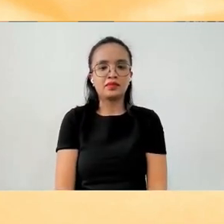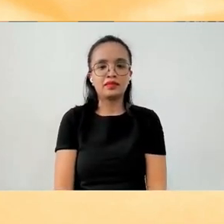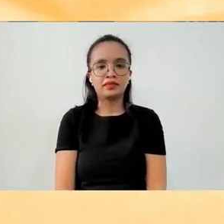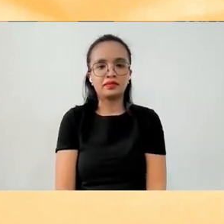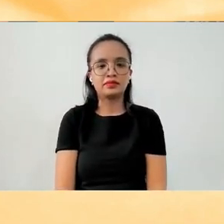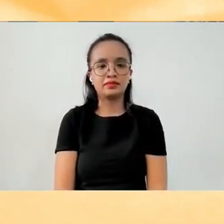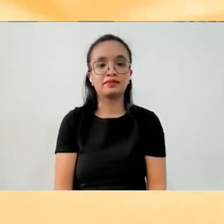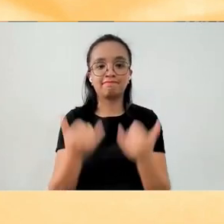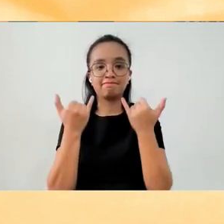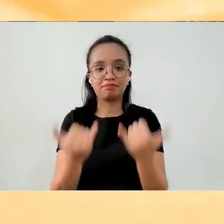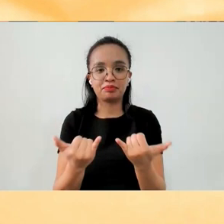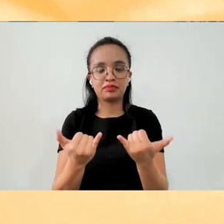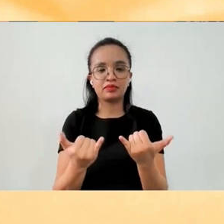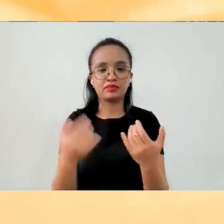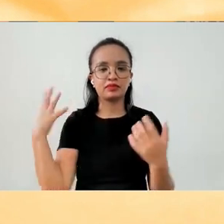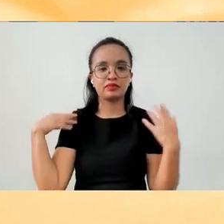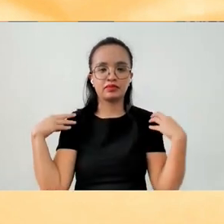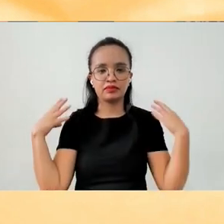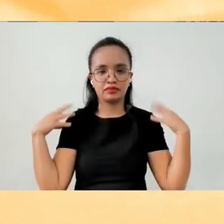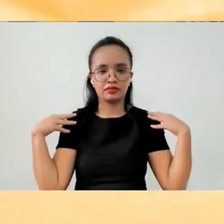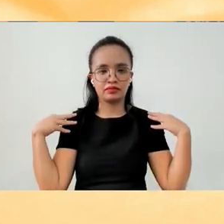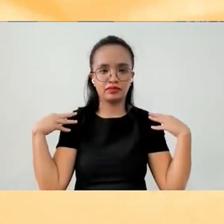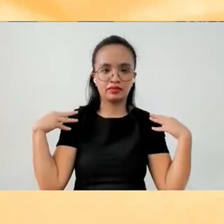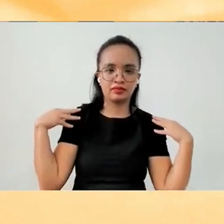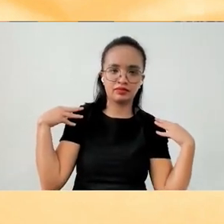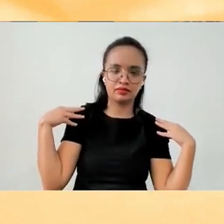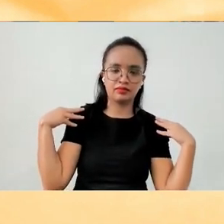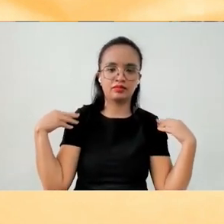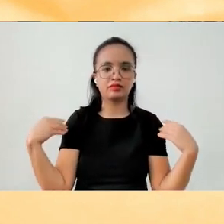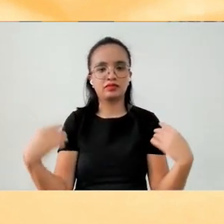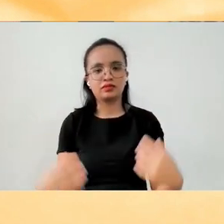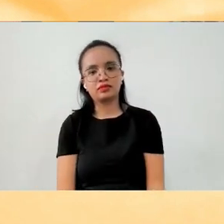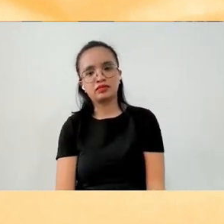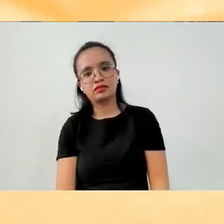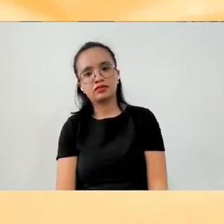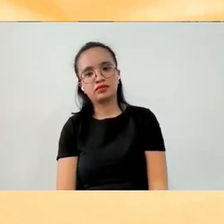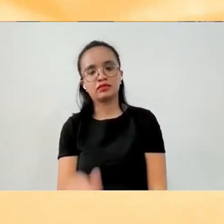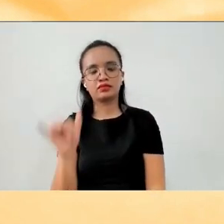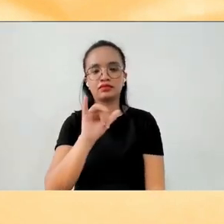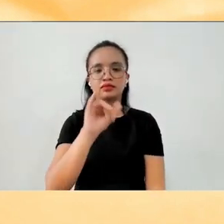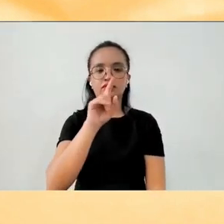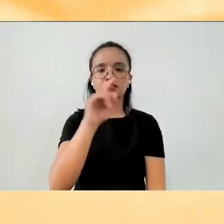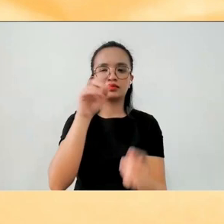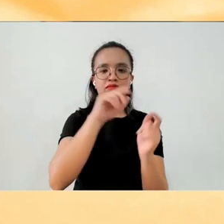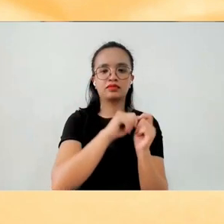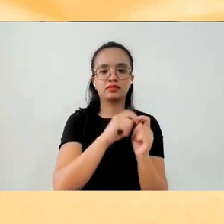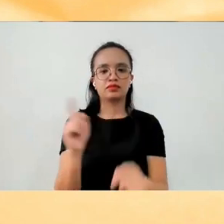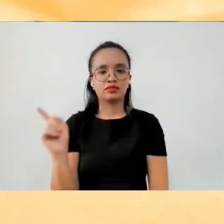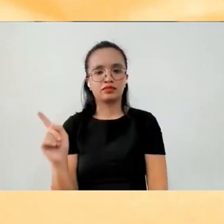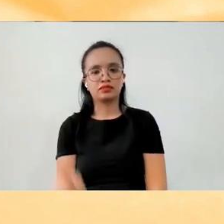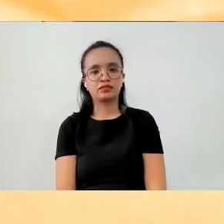This time, add your shoulders. Sway your upper body as well as your head. Side to